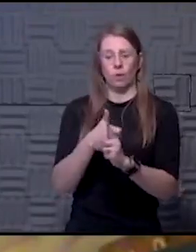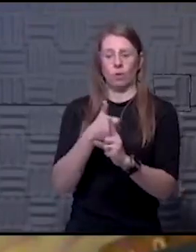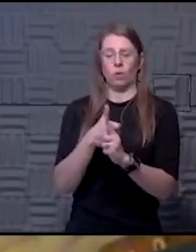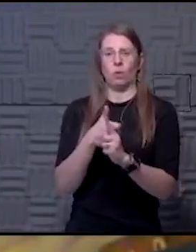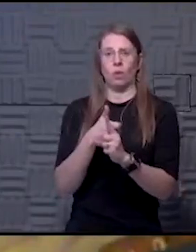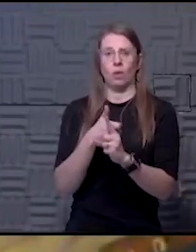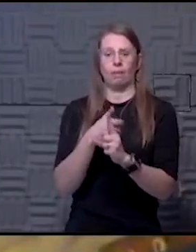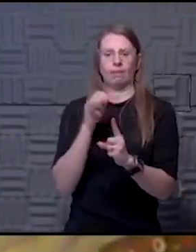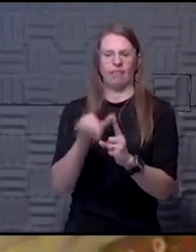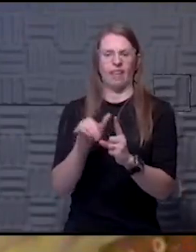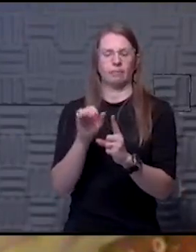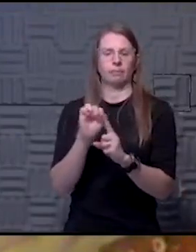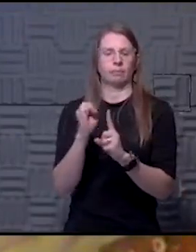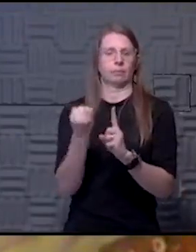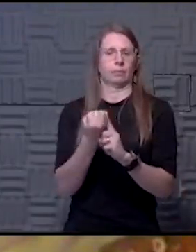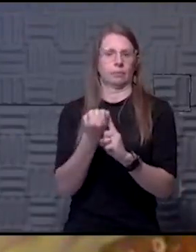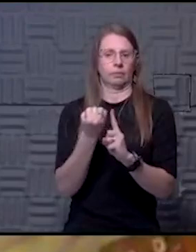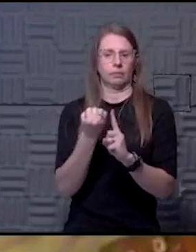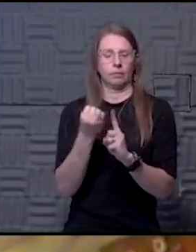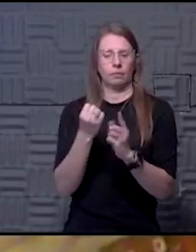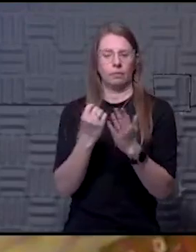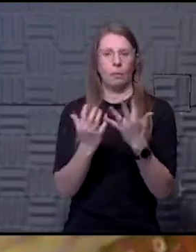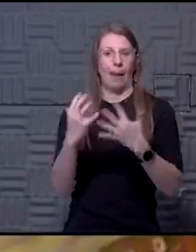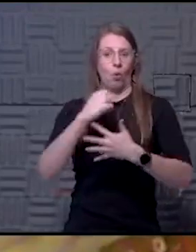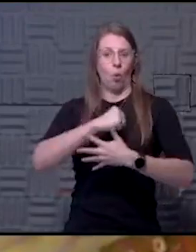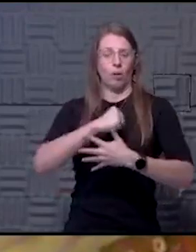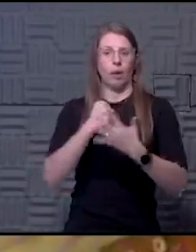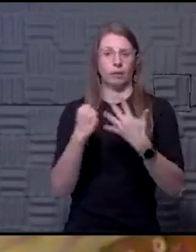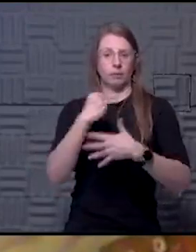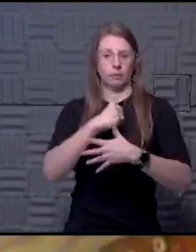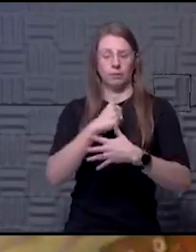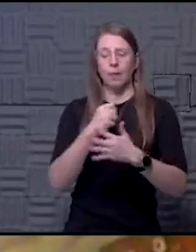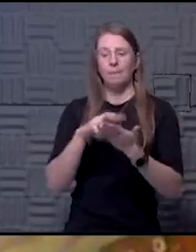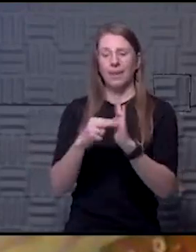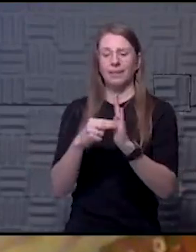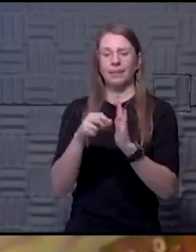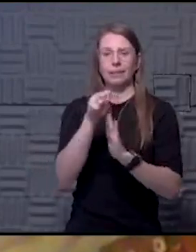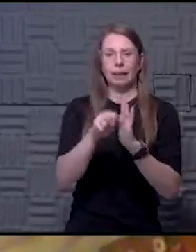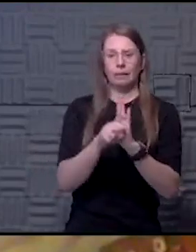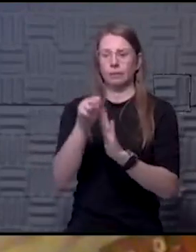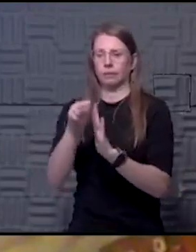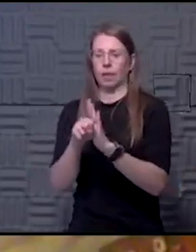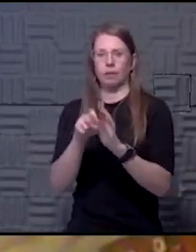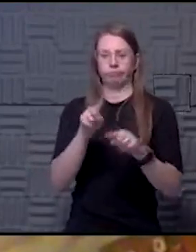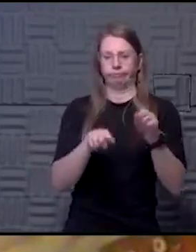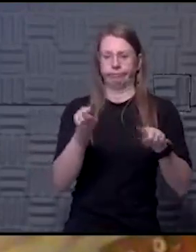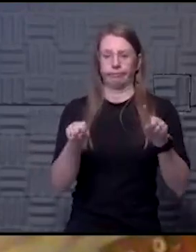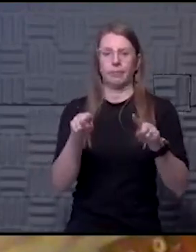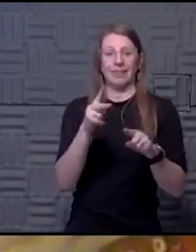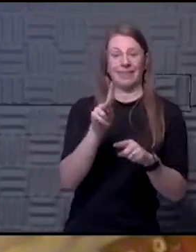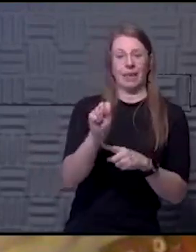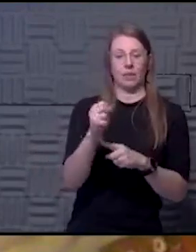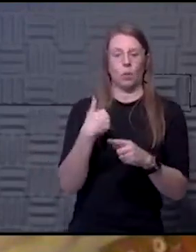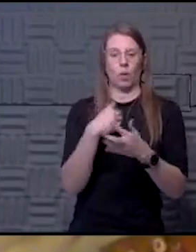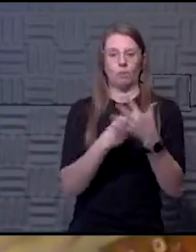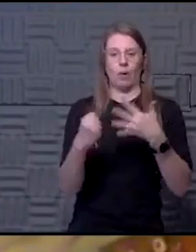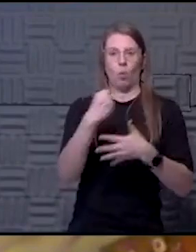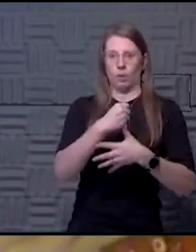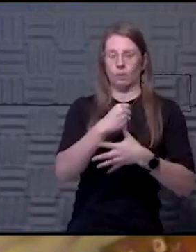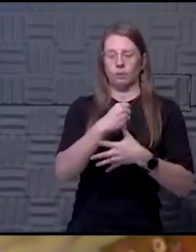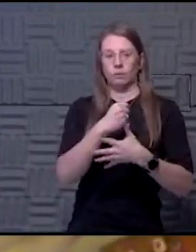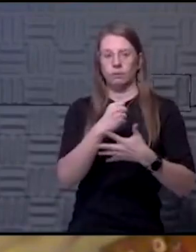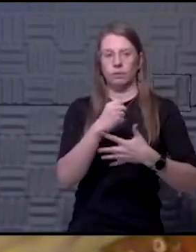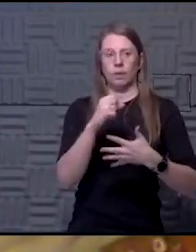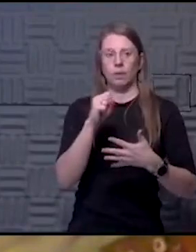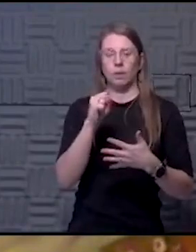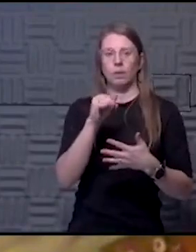that instance, Steve, was prioritized can vary from state to state. And as you know, in Kansas, we prioritize solid